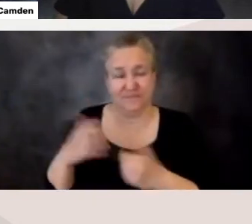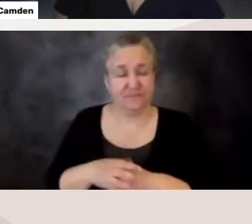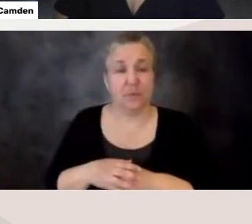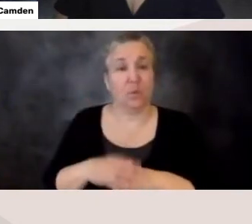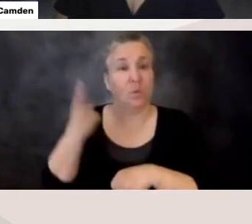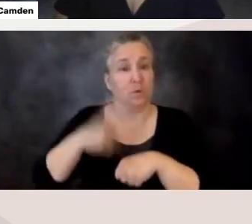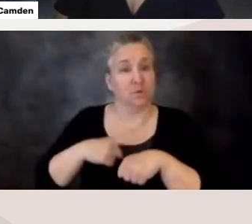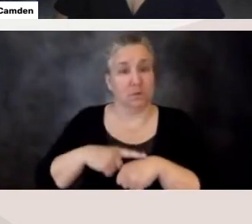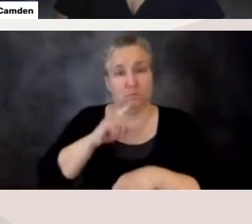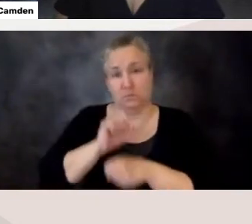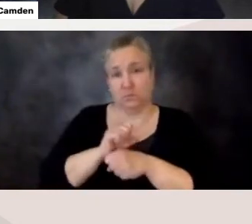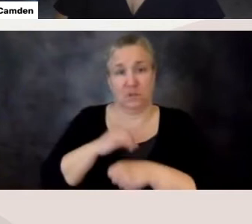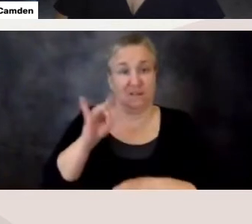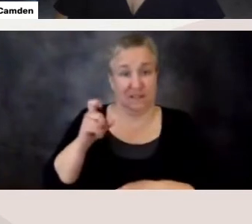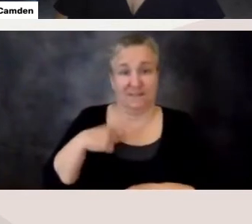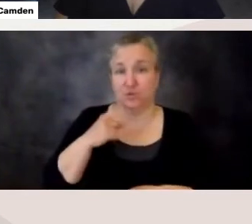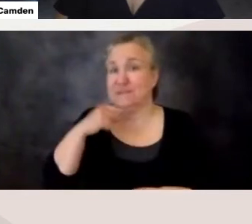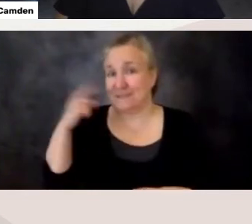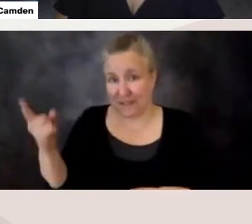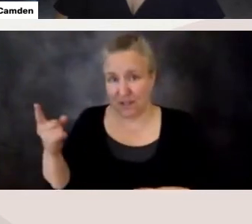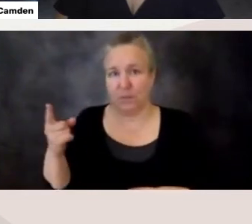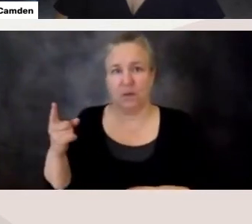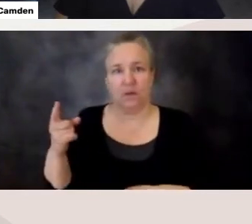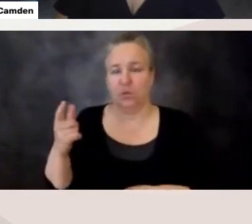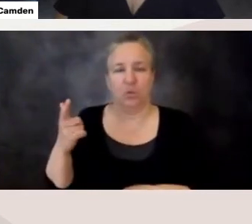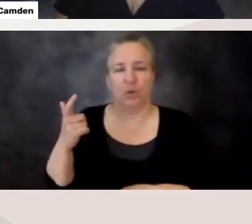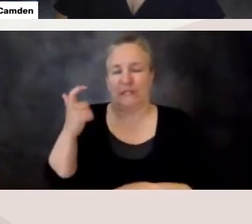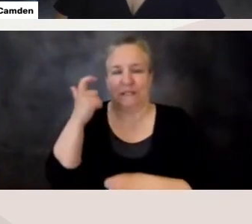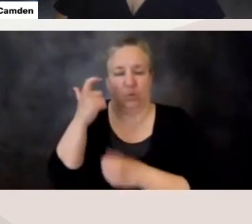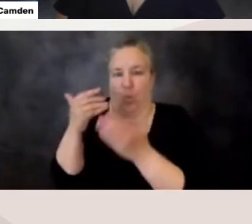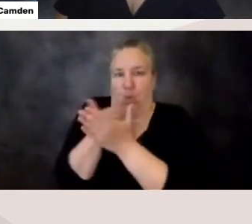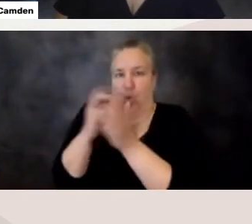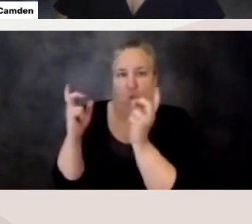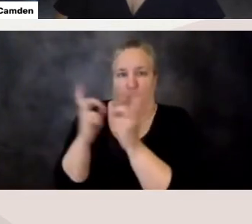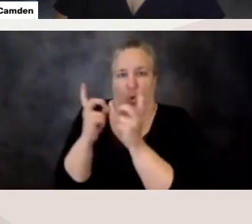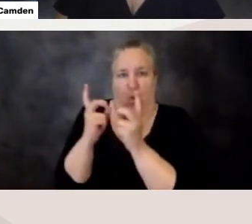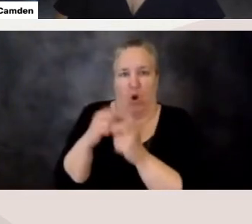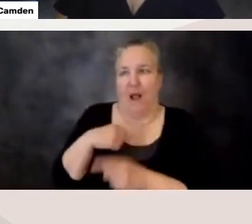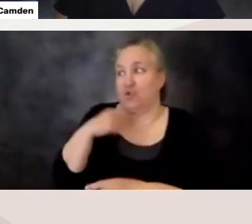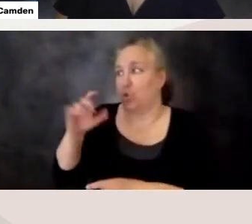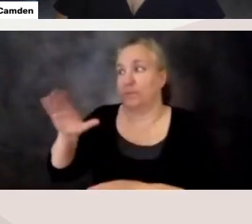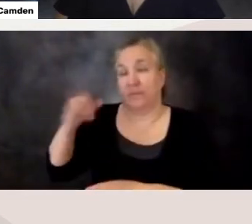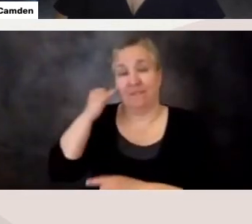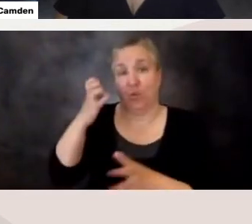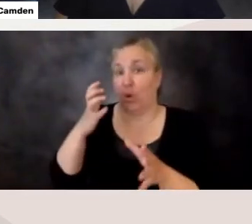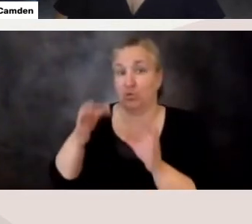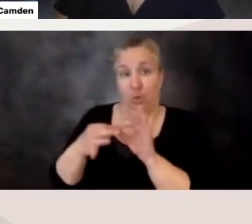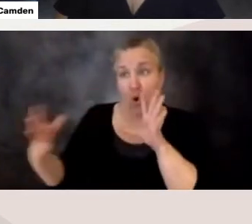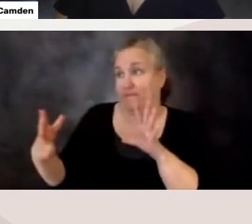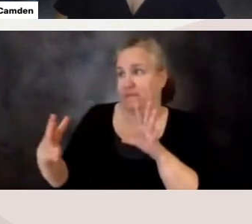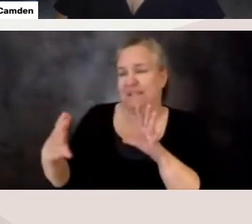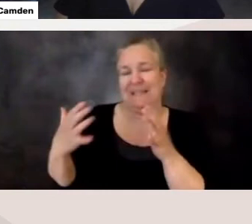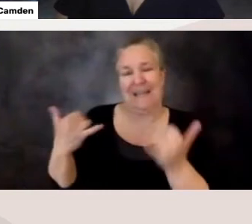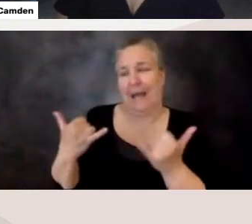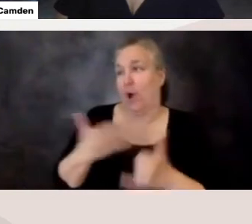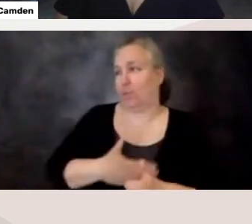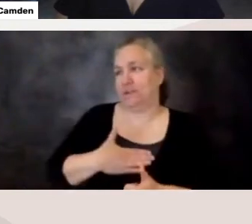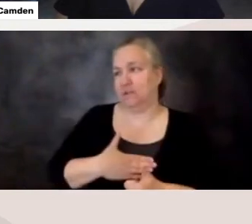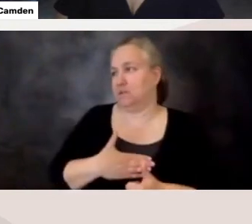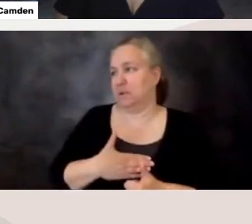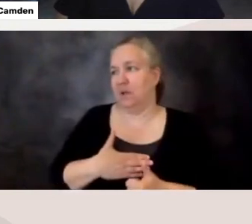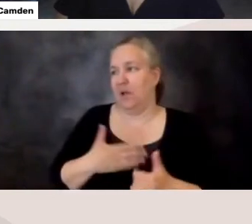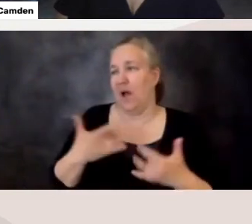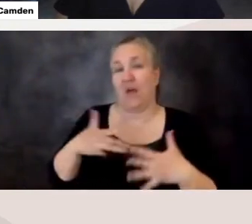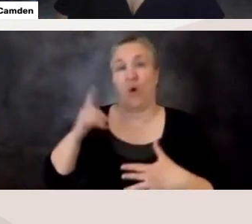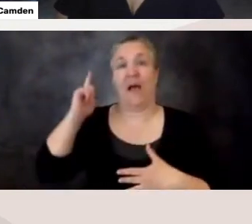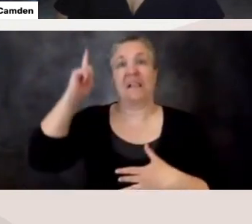did have to tell him, like, we were just dating, and I was just like, if you want to leave, please leave now, because like I don't want to deal with the heartbreak